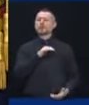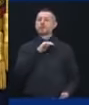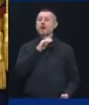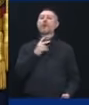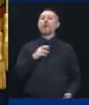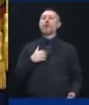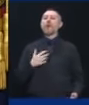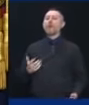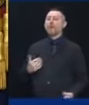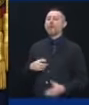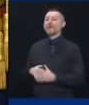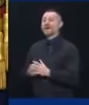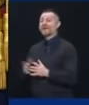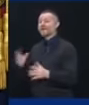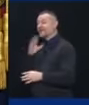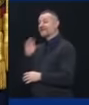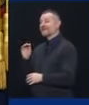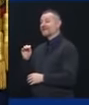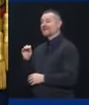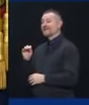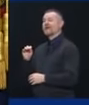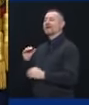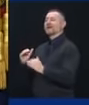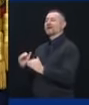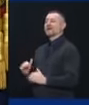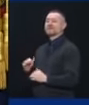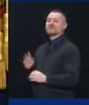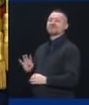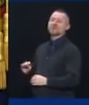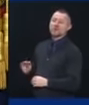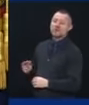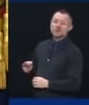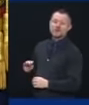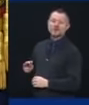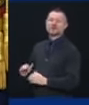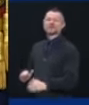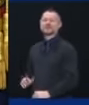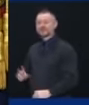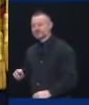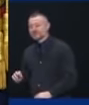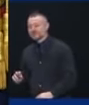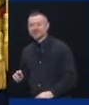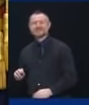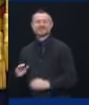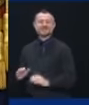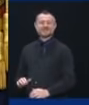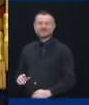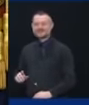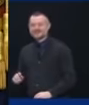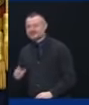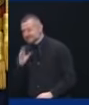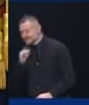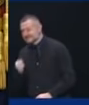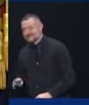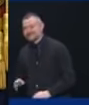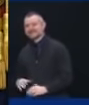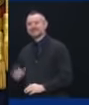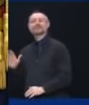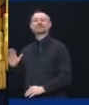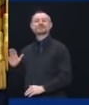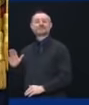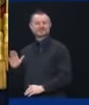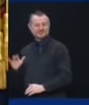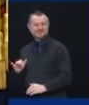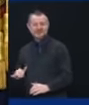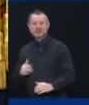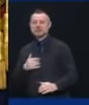us go down to 40, 30, and it's 16 and up. But you'll see that over the